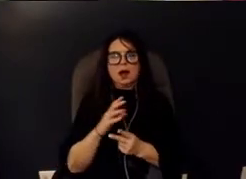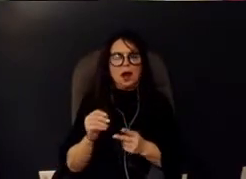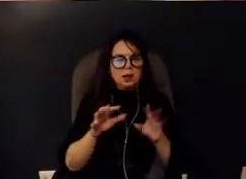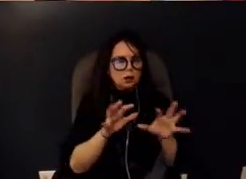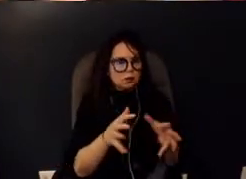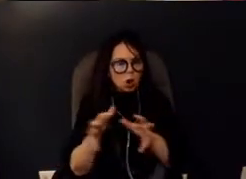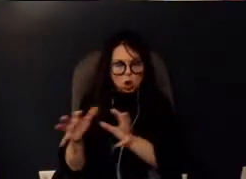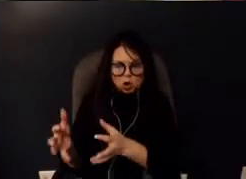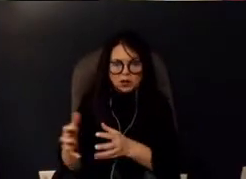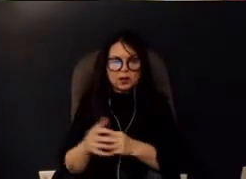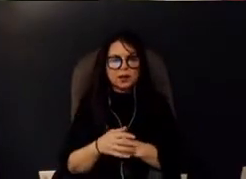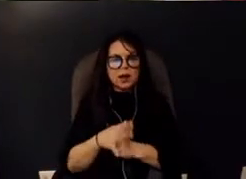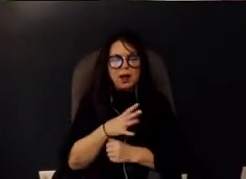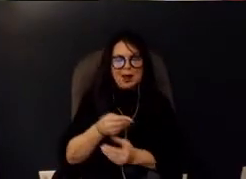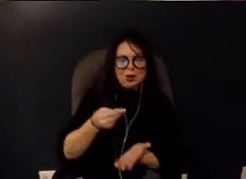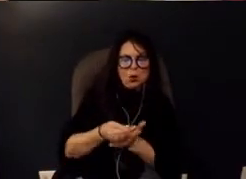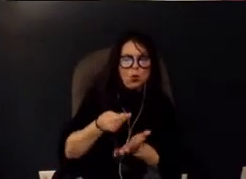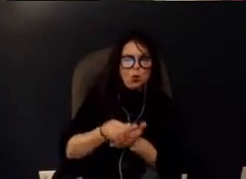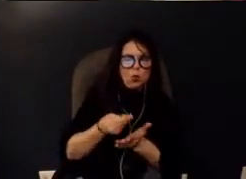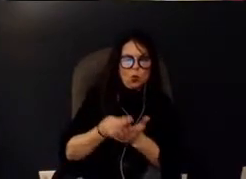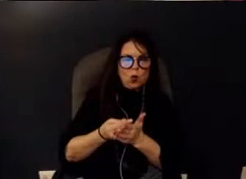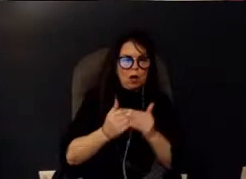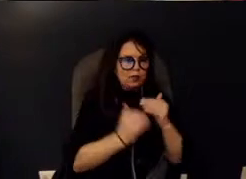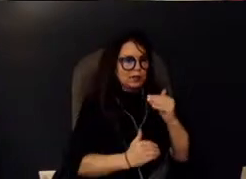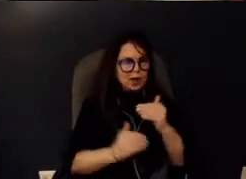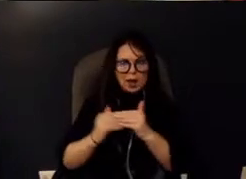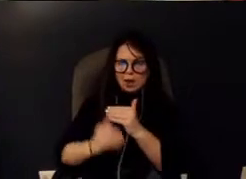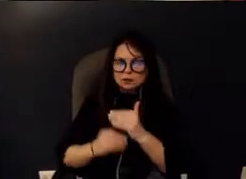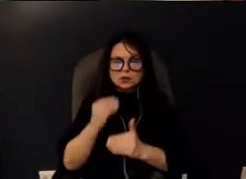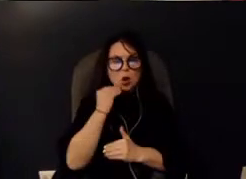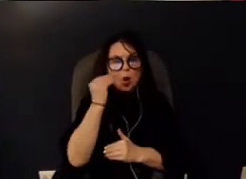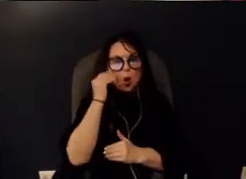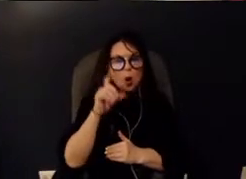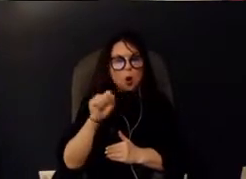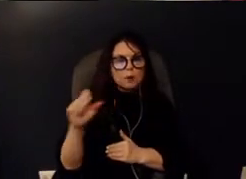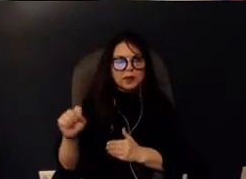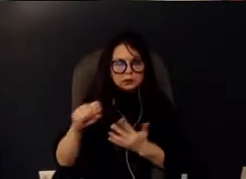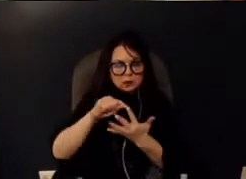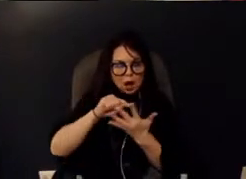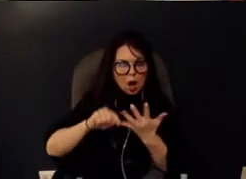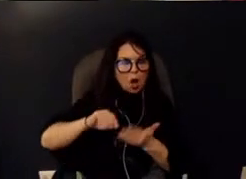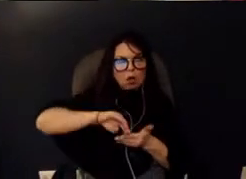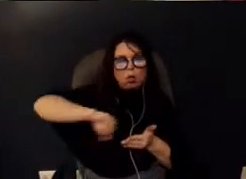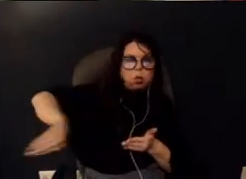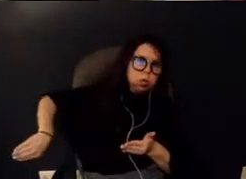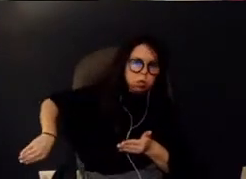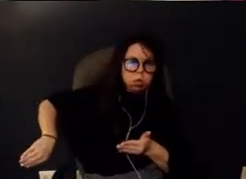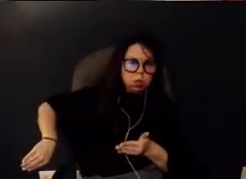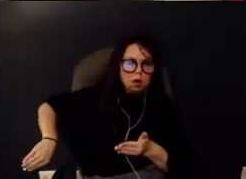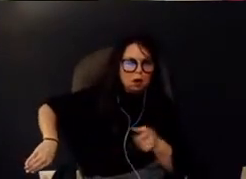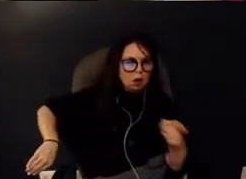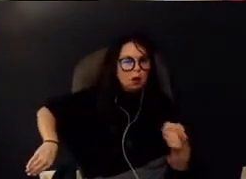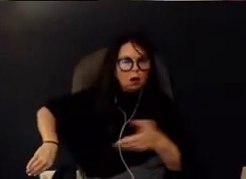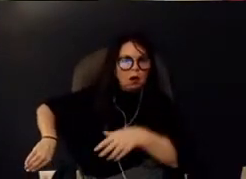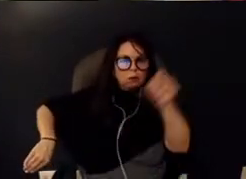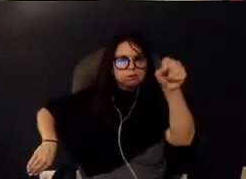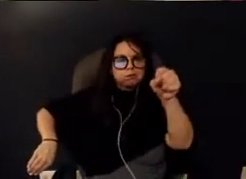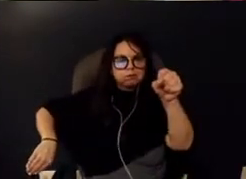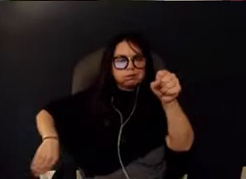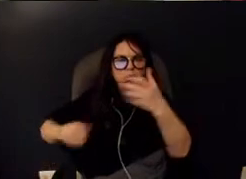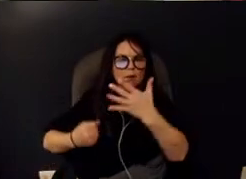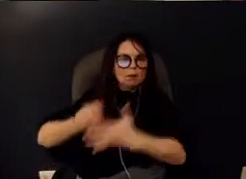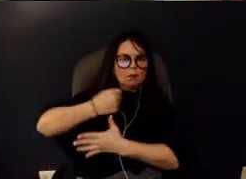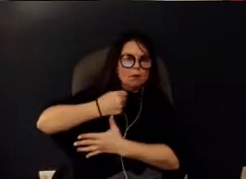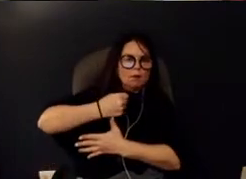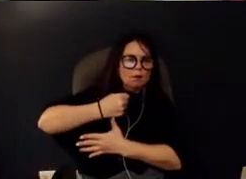and homelessness issues that would get put to further back in the line of the work with the limited staff capacity that we